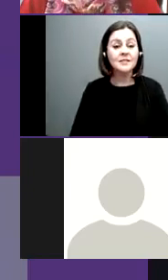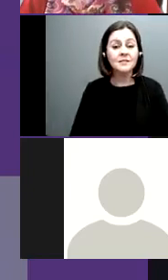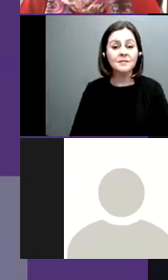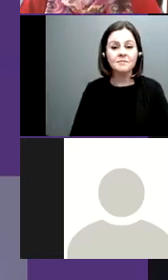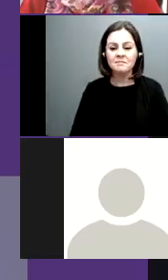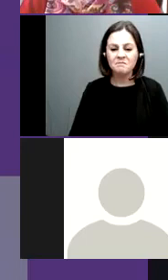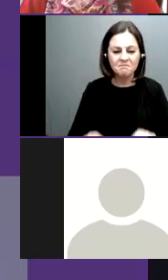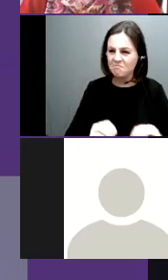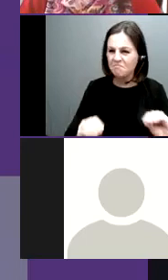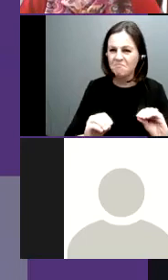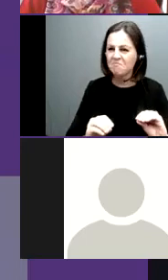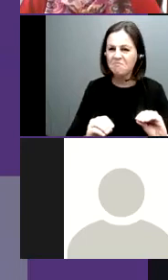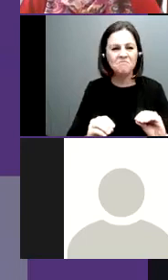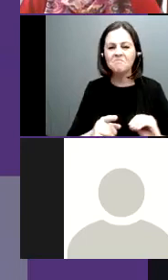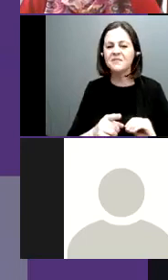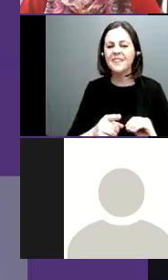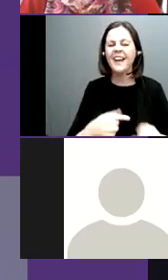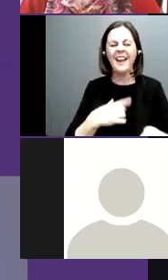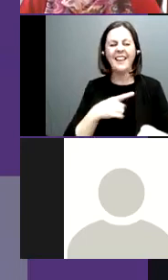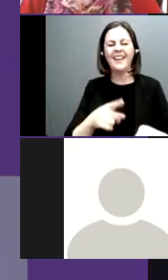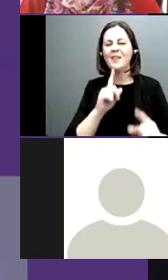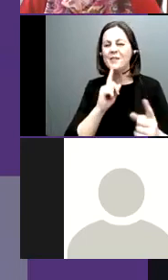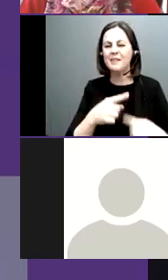Nope, no interest. I like that one.